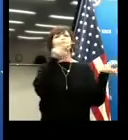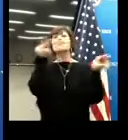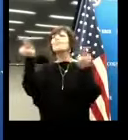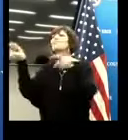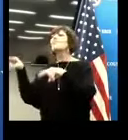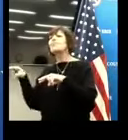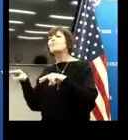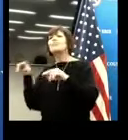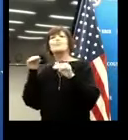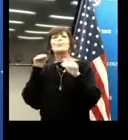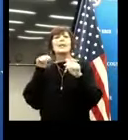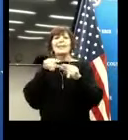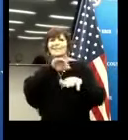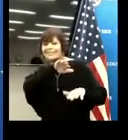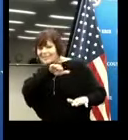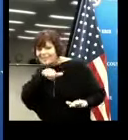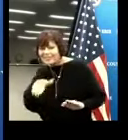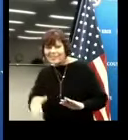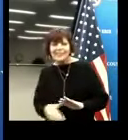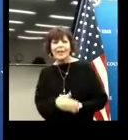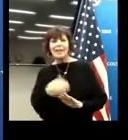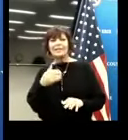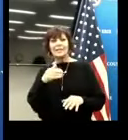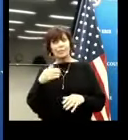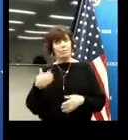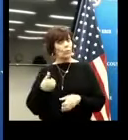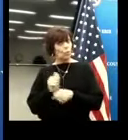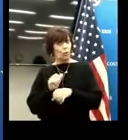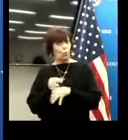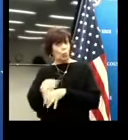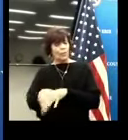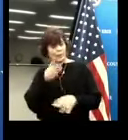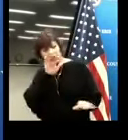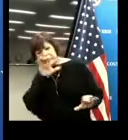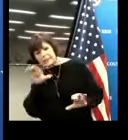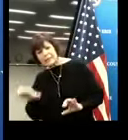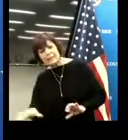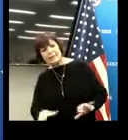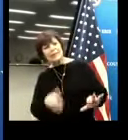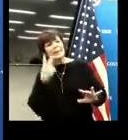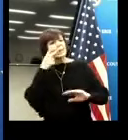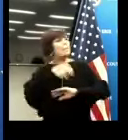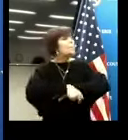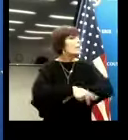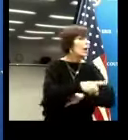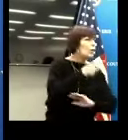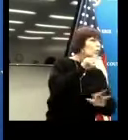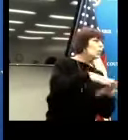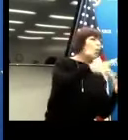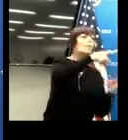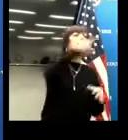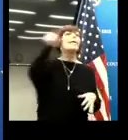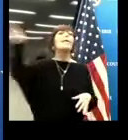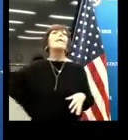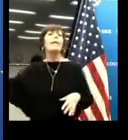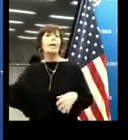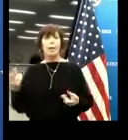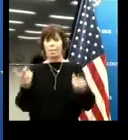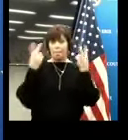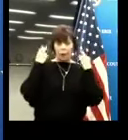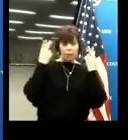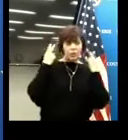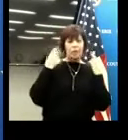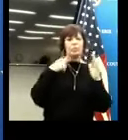going into the late night hours, having overtime, so they're going out and even at midnight hours to see who's open. Barber shops,